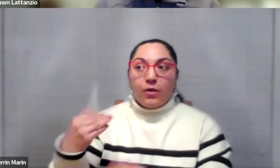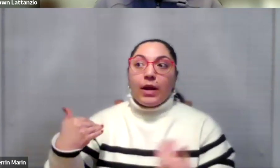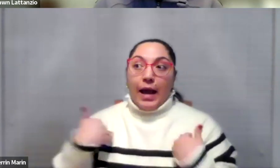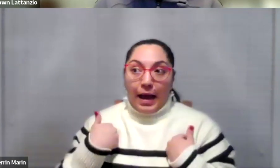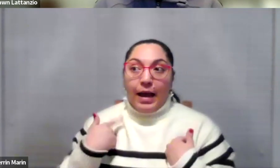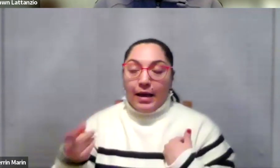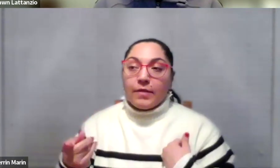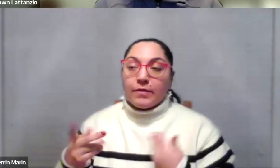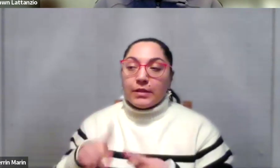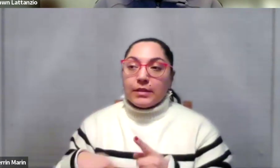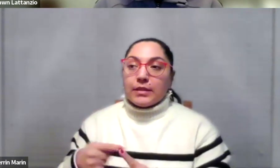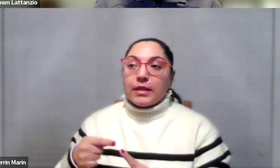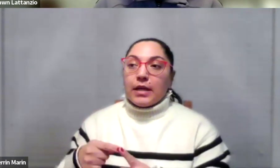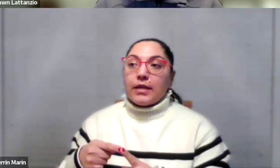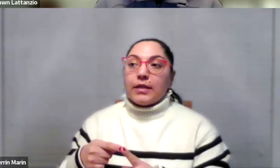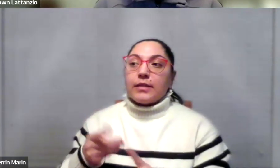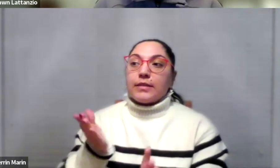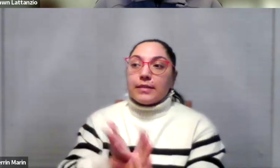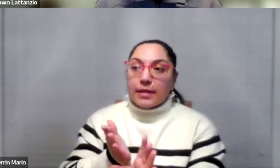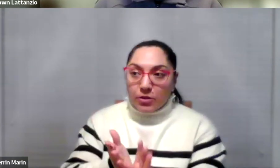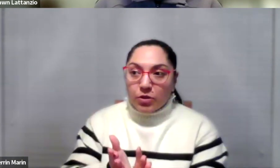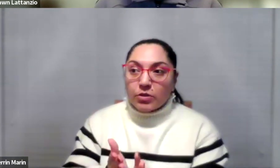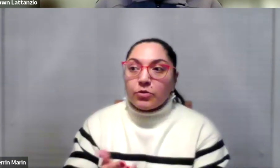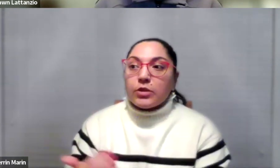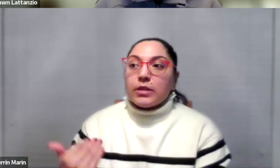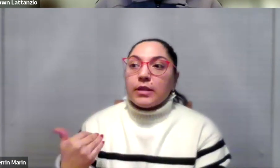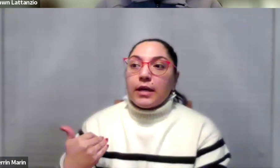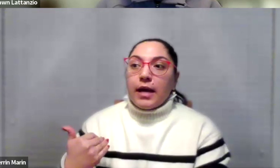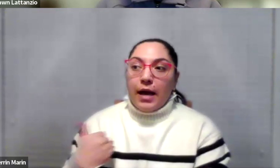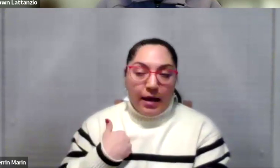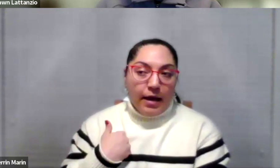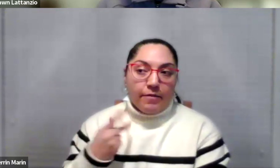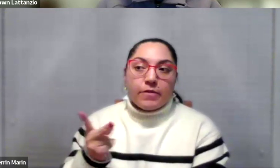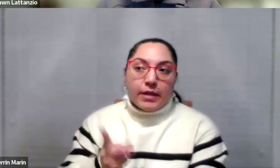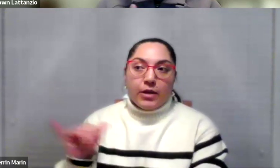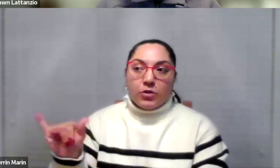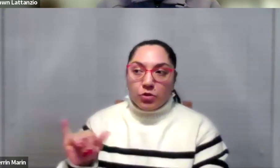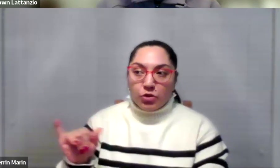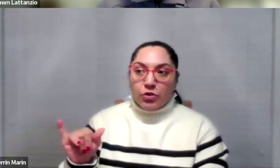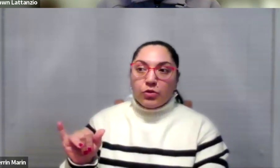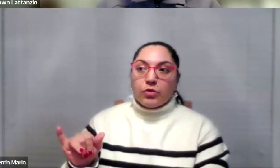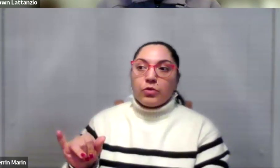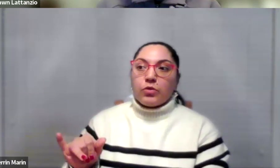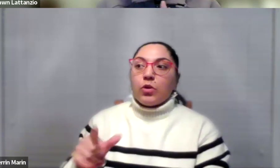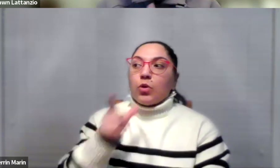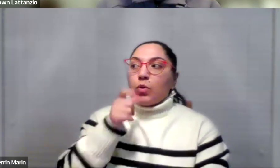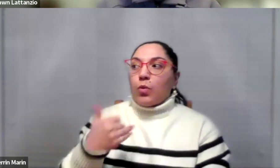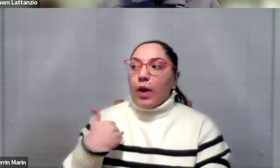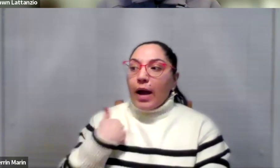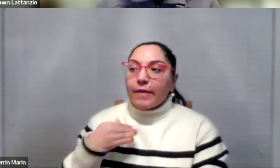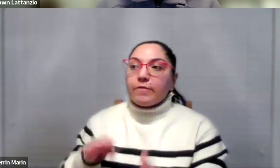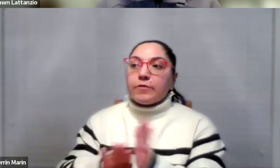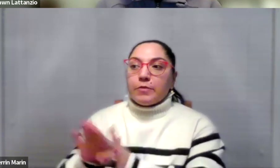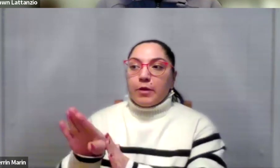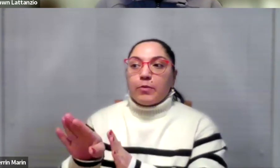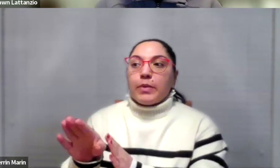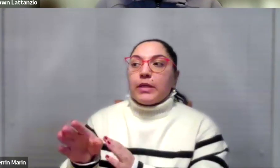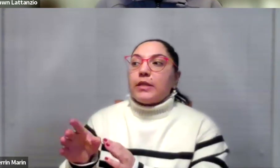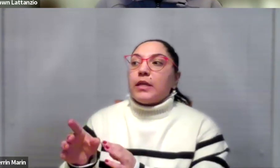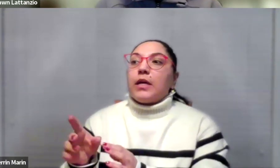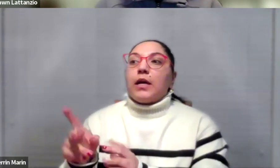individuals and they have some psychiatric respite care for individuals with developmental disabilities and